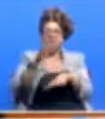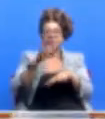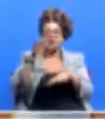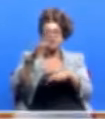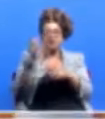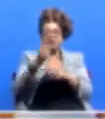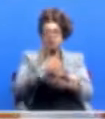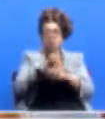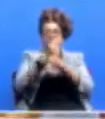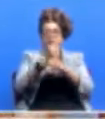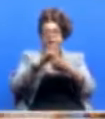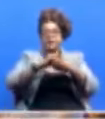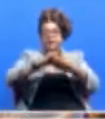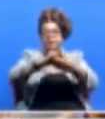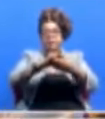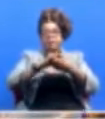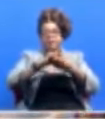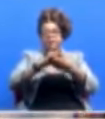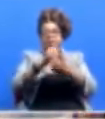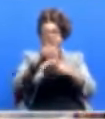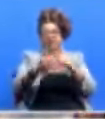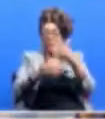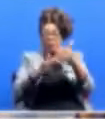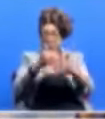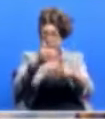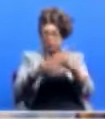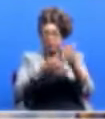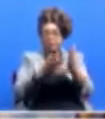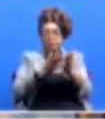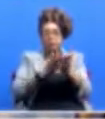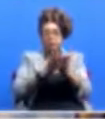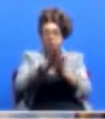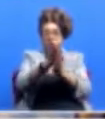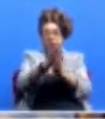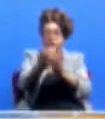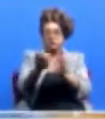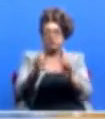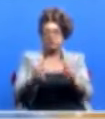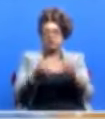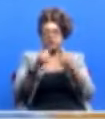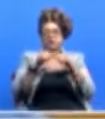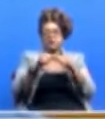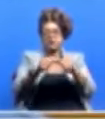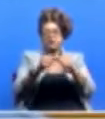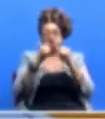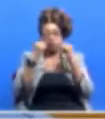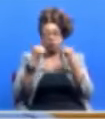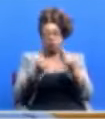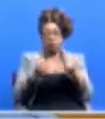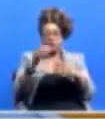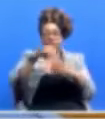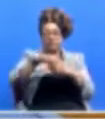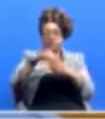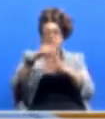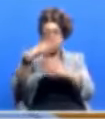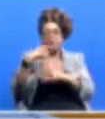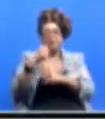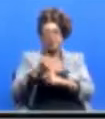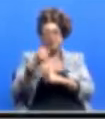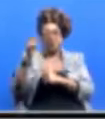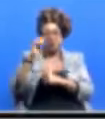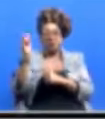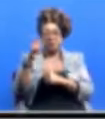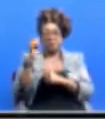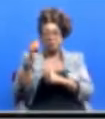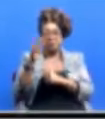stakeholder engagement in the development process and building, restoring and sustaining strong investor confidence in Kenya.